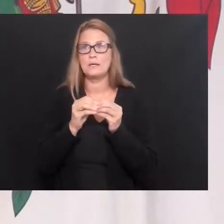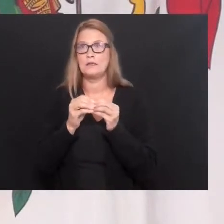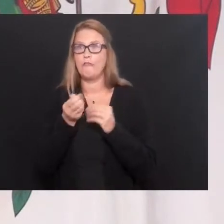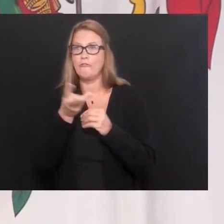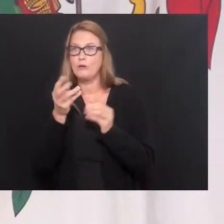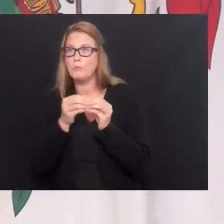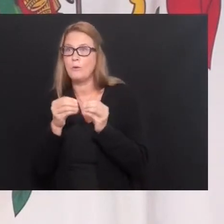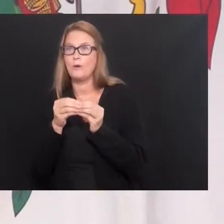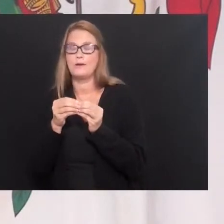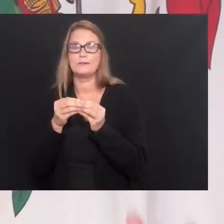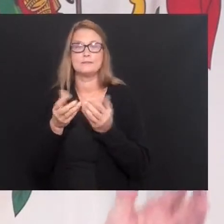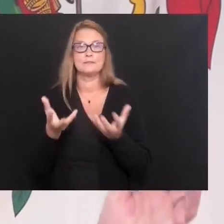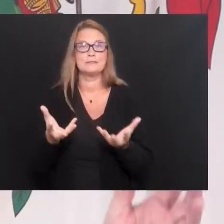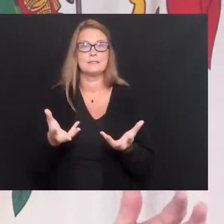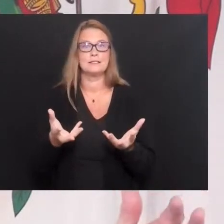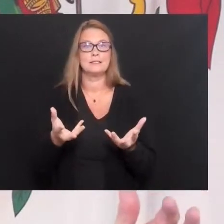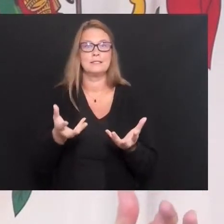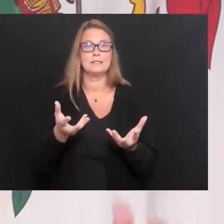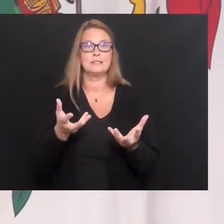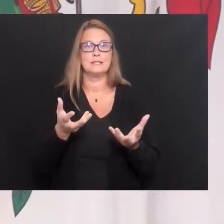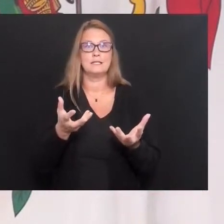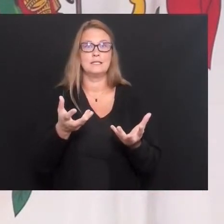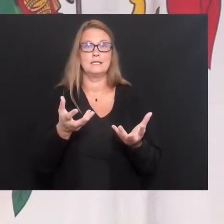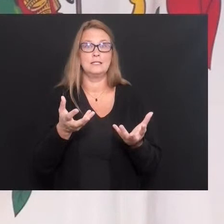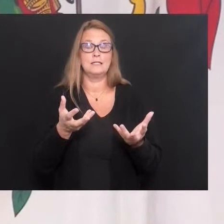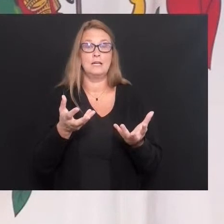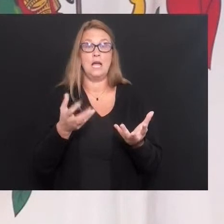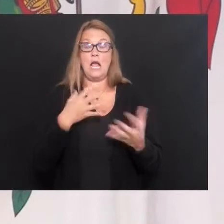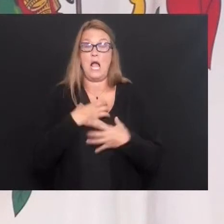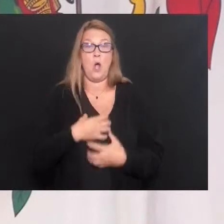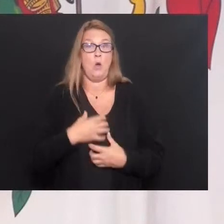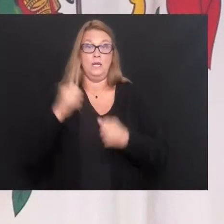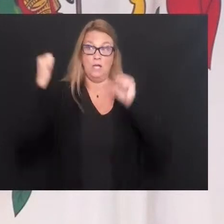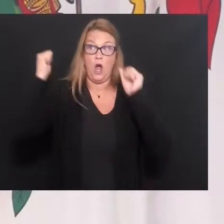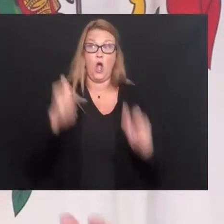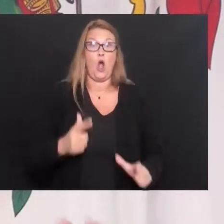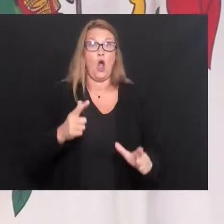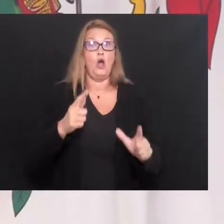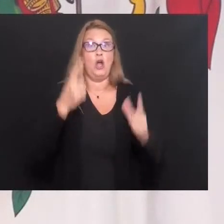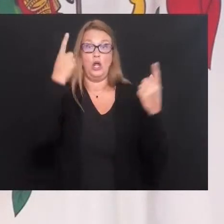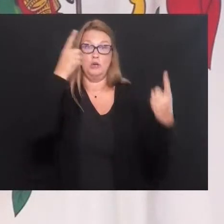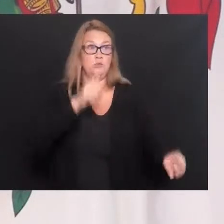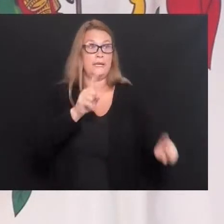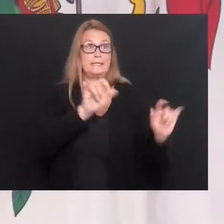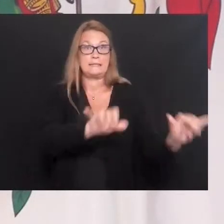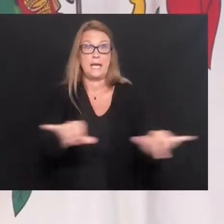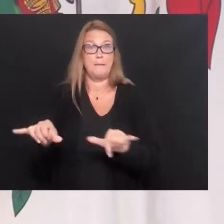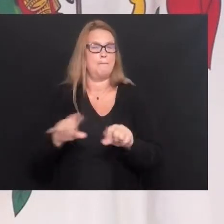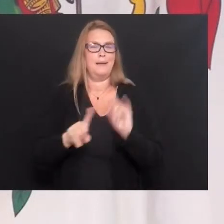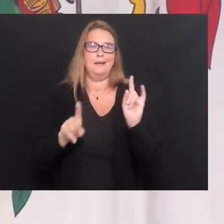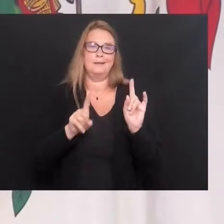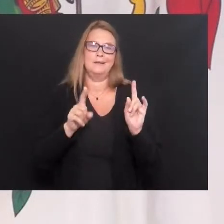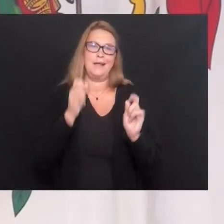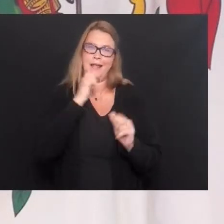more. Now we wish it was a landslide more. But every day we get more.